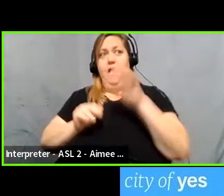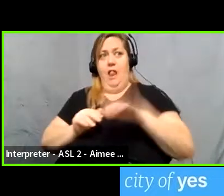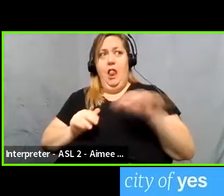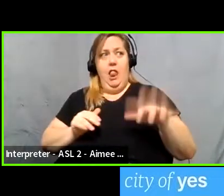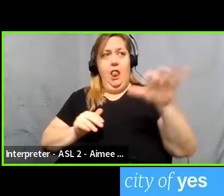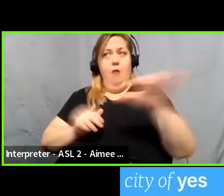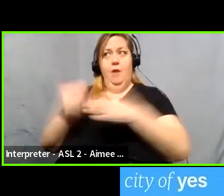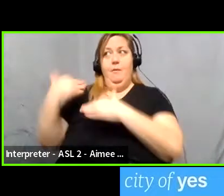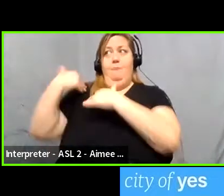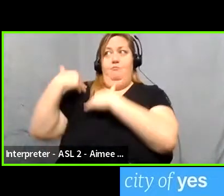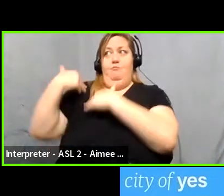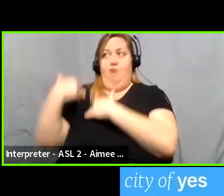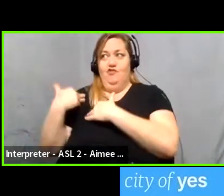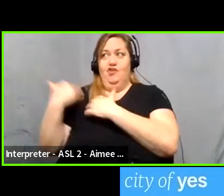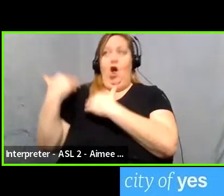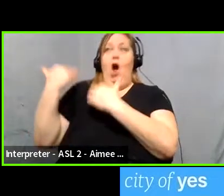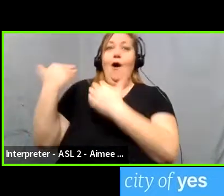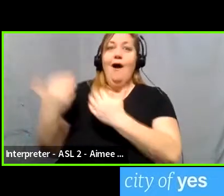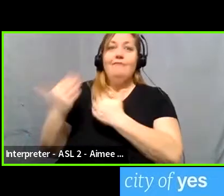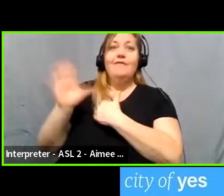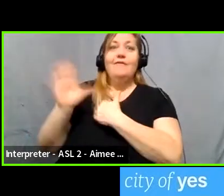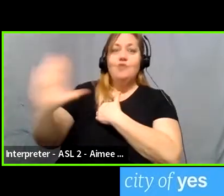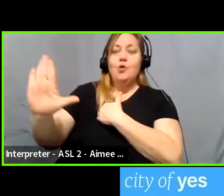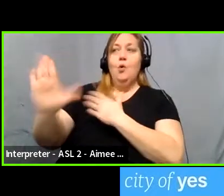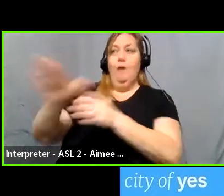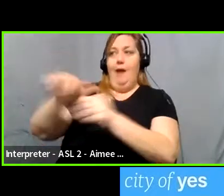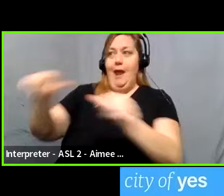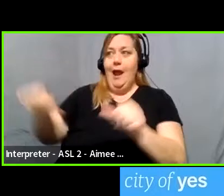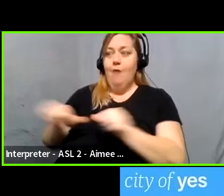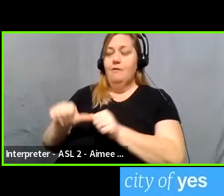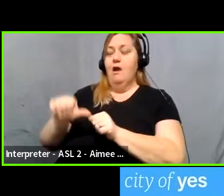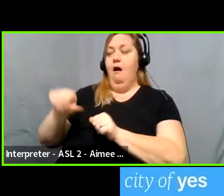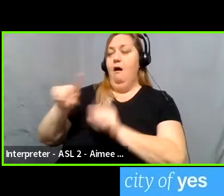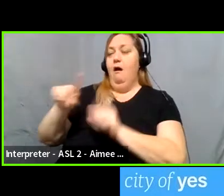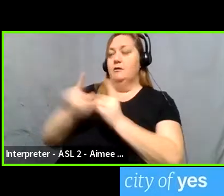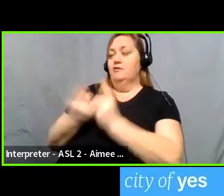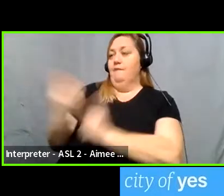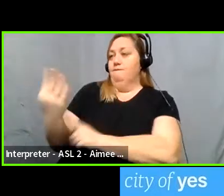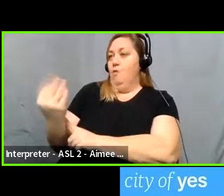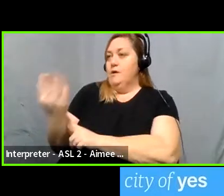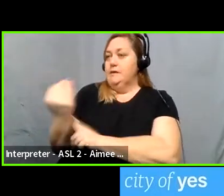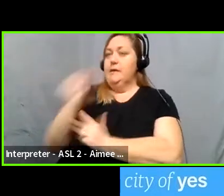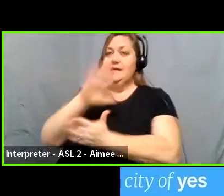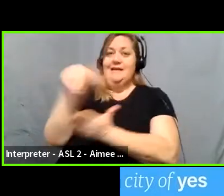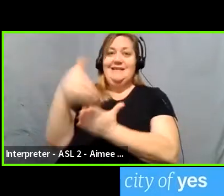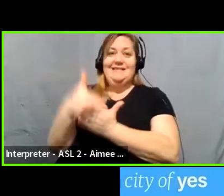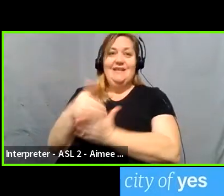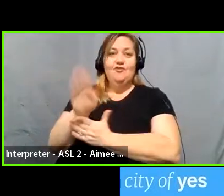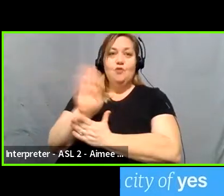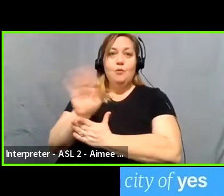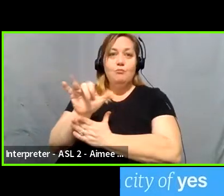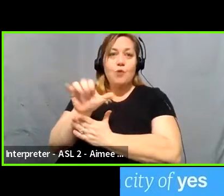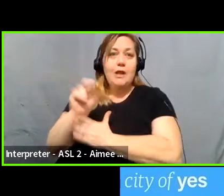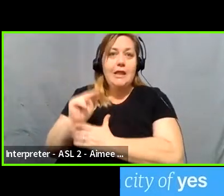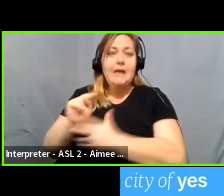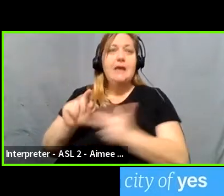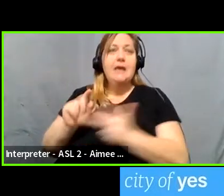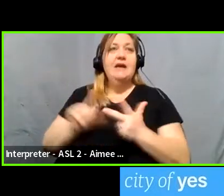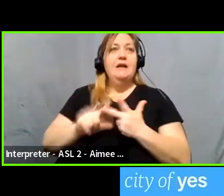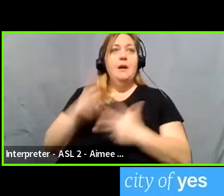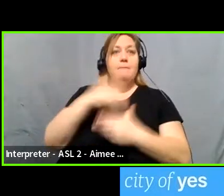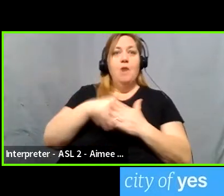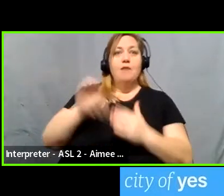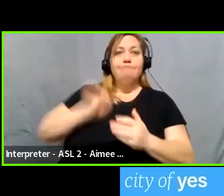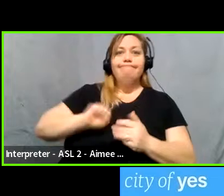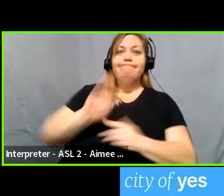off of areas like yours, Community District 14, you know, areas of Central Brooklyn, you know, parts of the Bronx